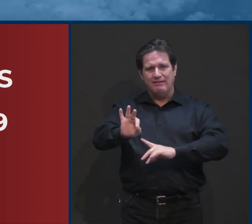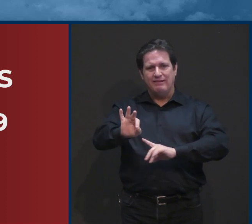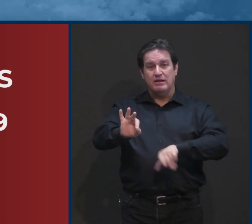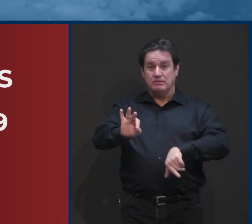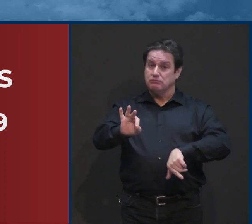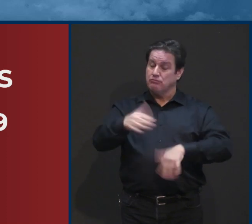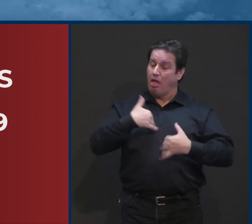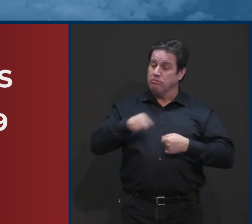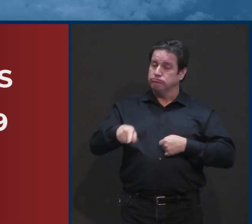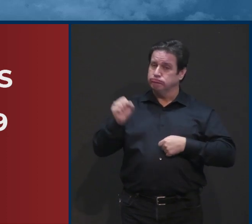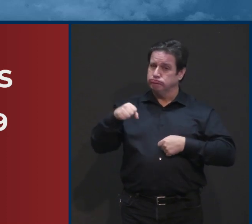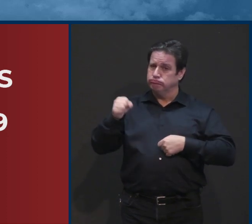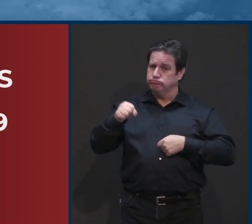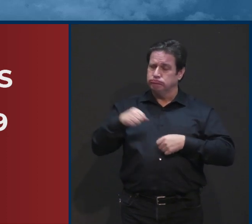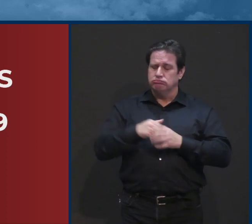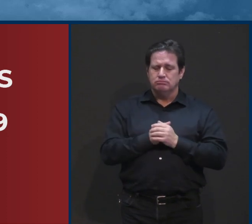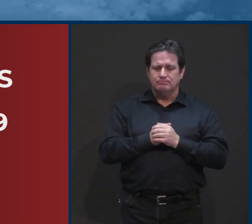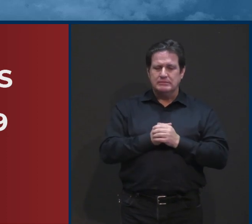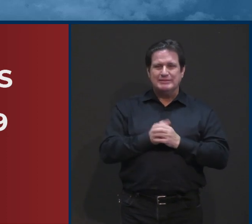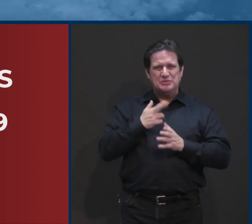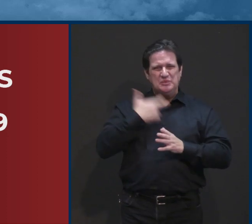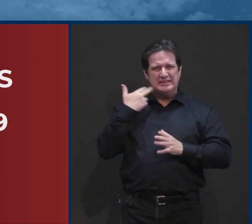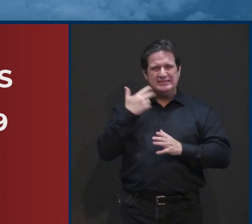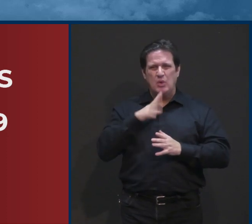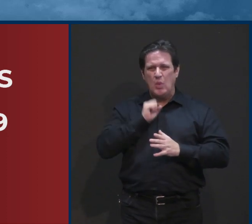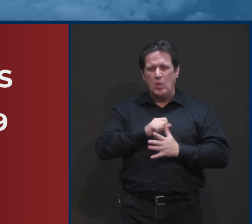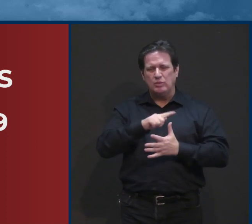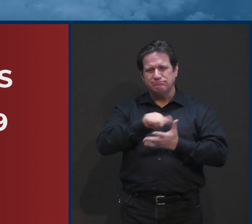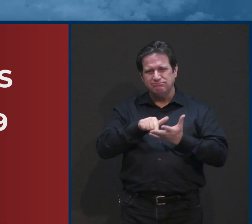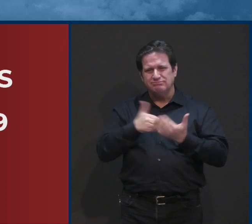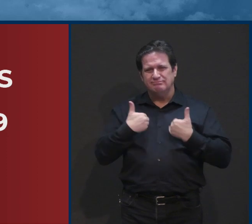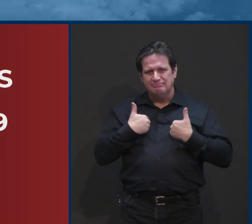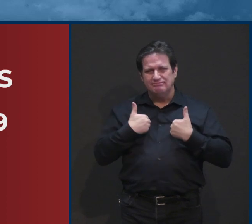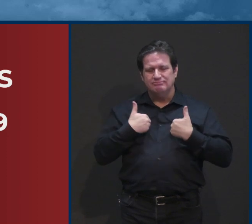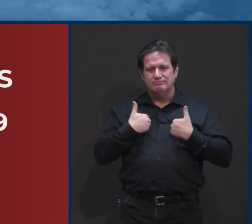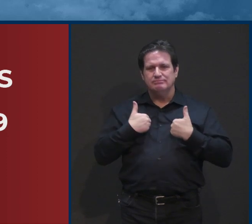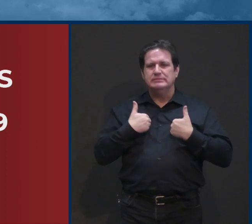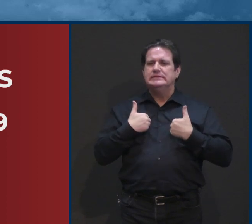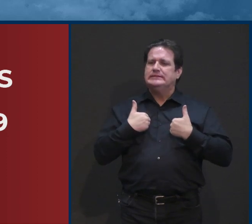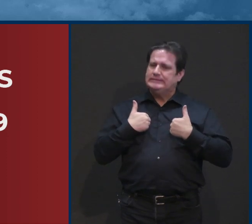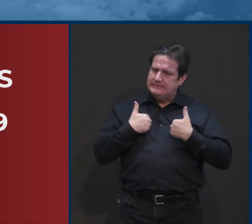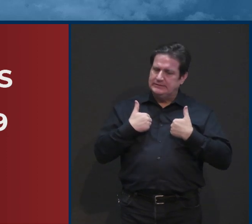healthy, by the way, but certainly at risk. And we're